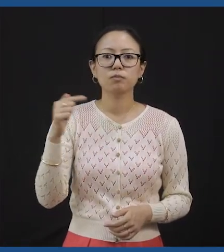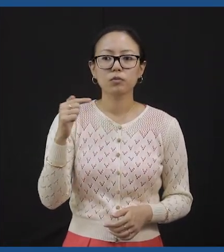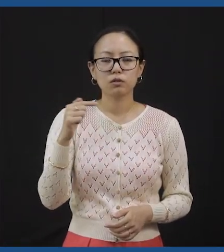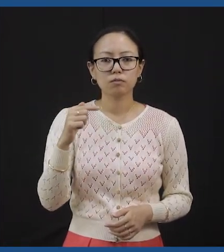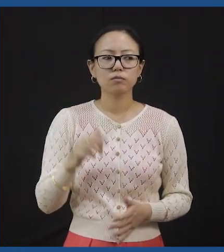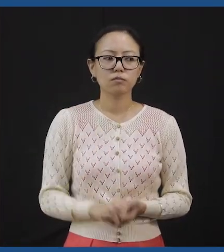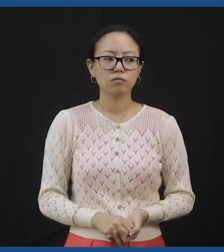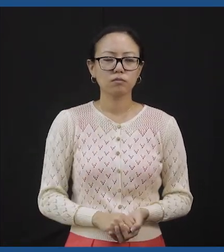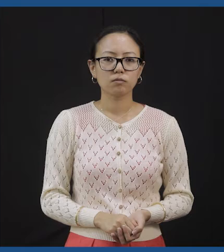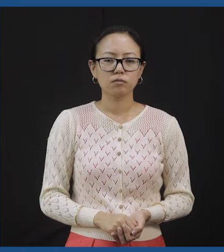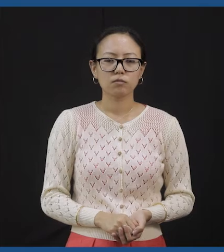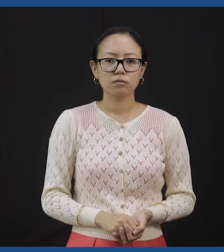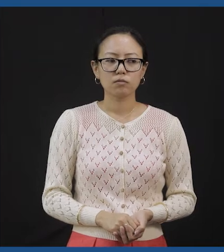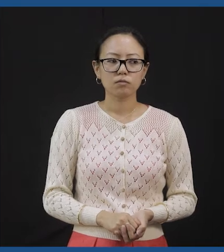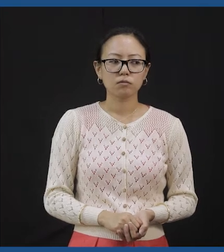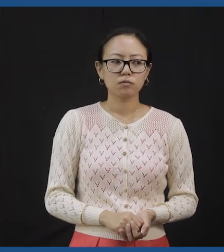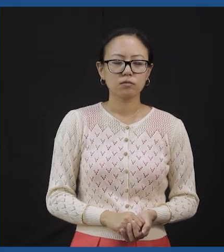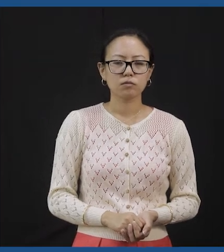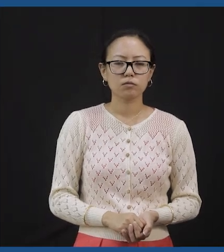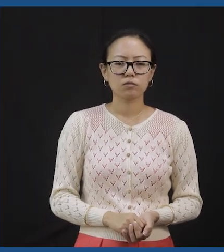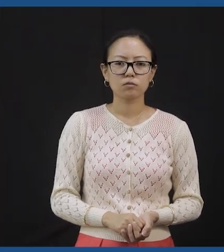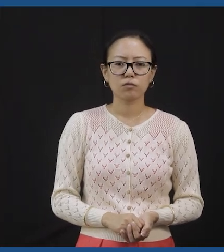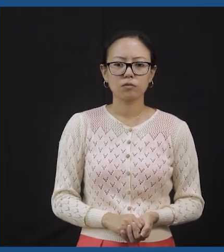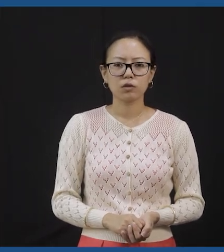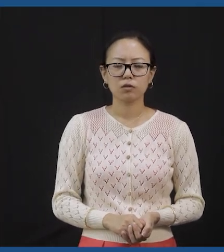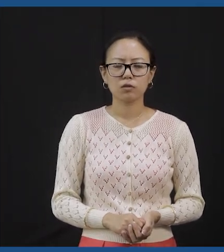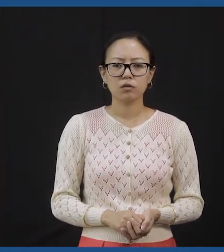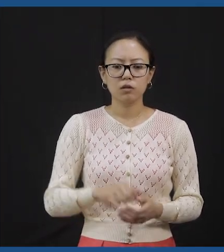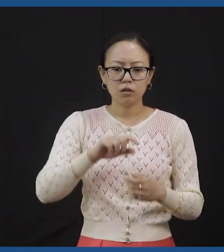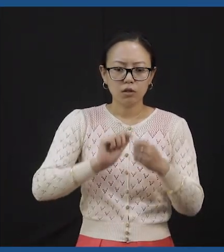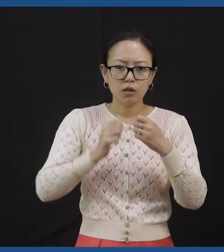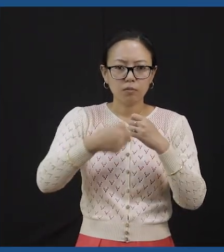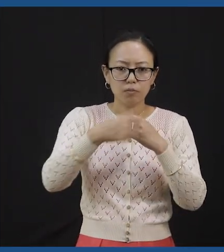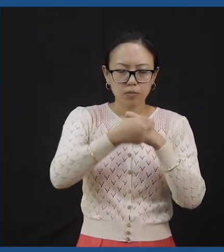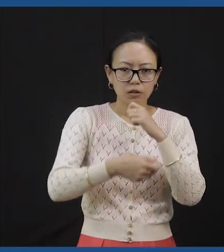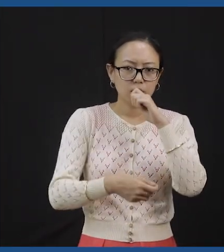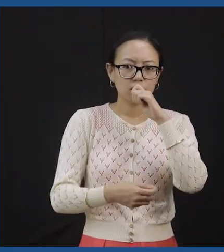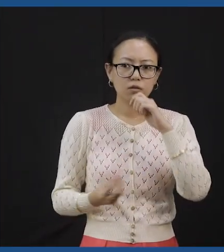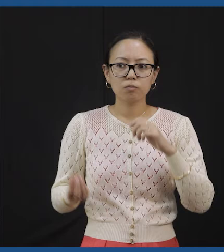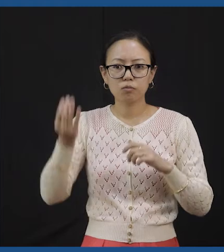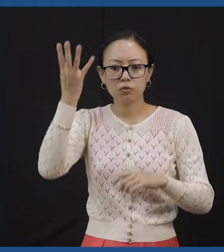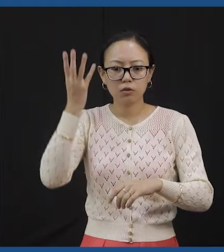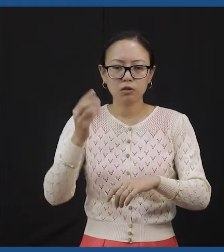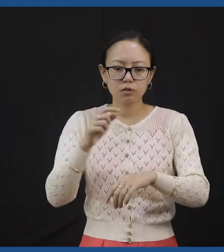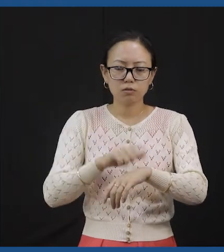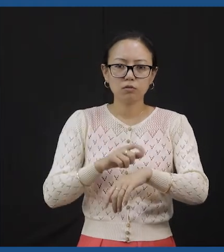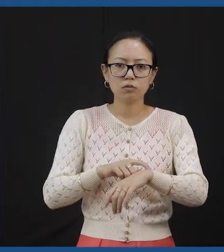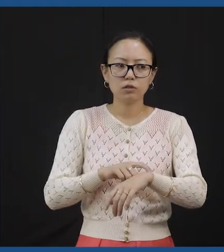So here the information given in the question will be number of bananas in the morning. You have 35